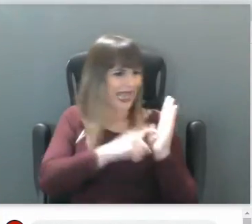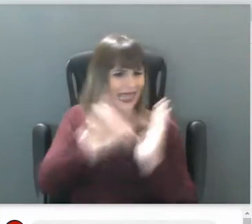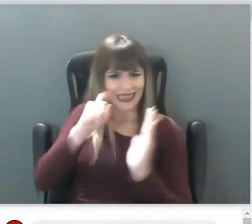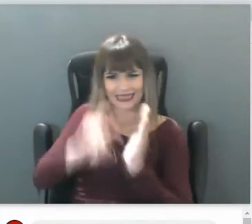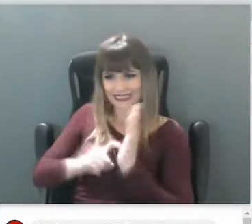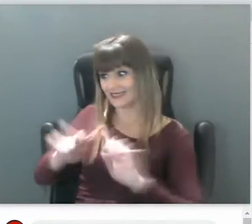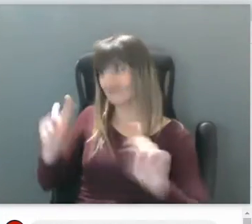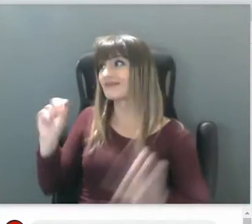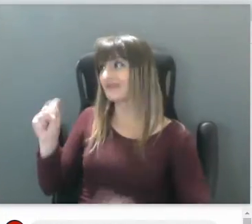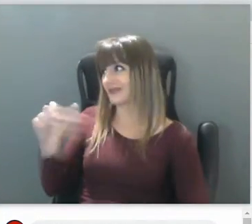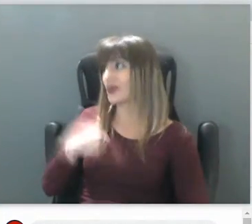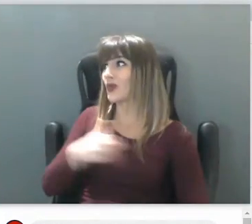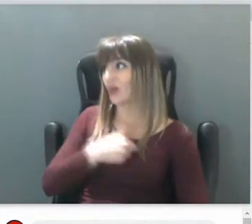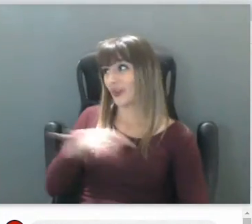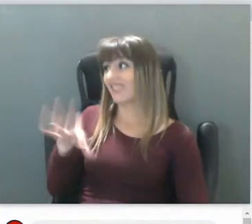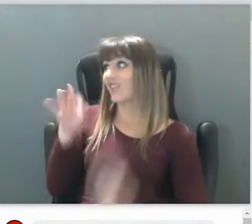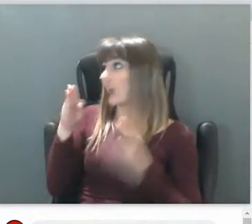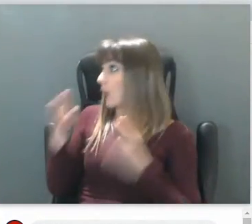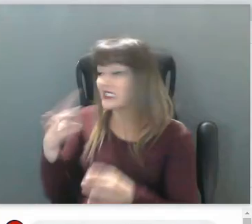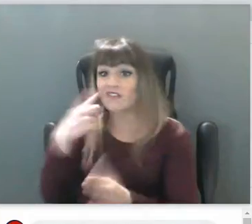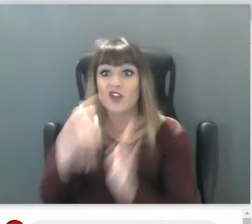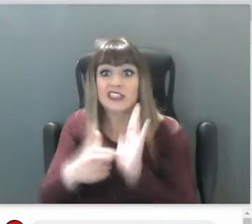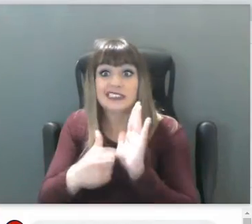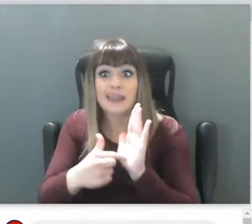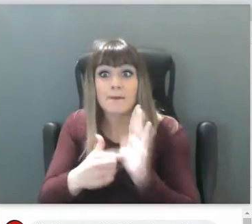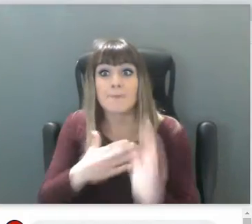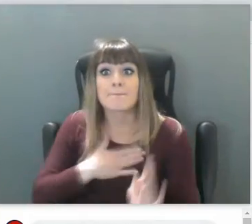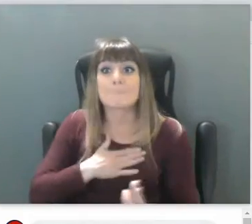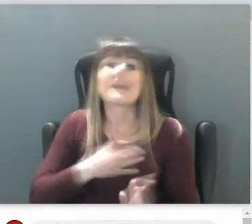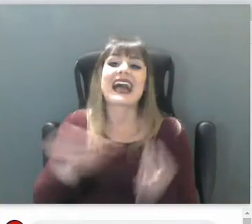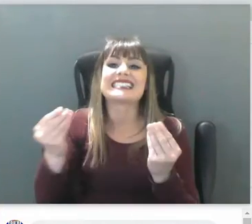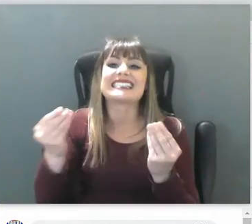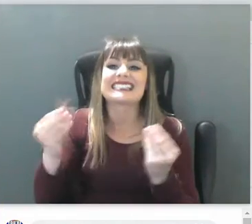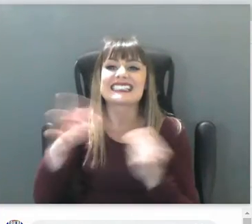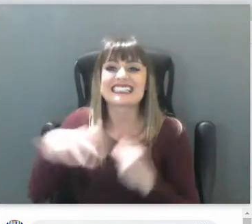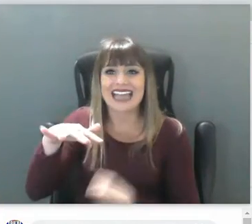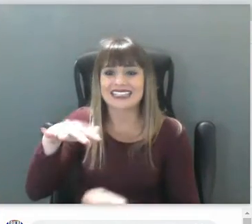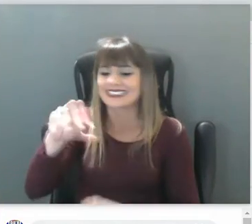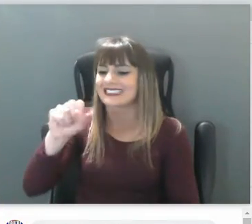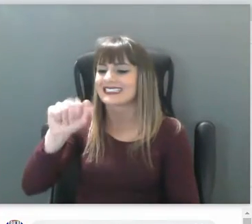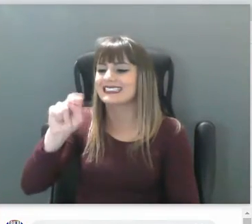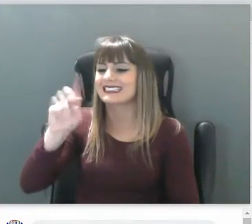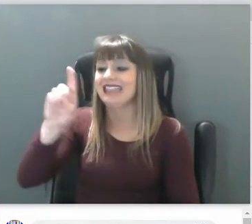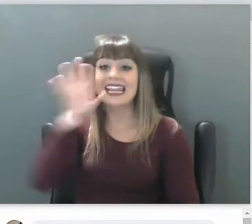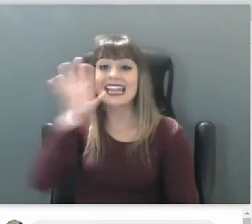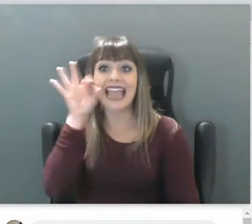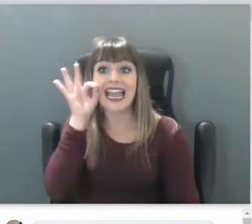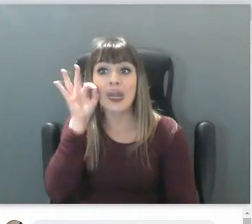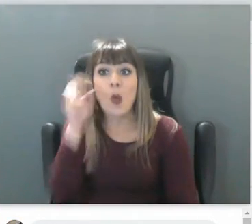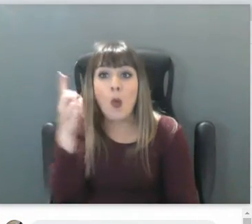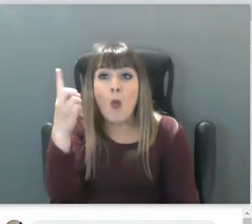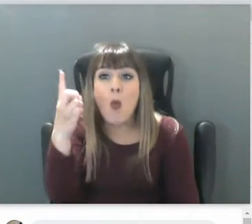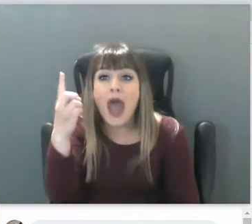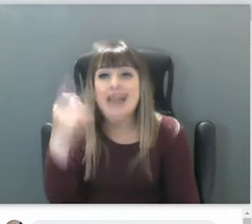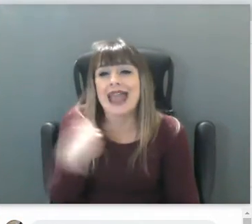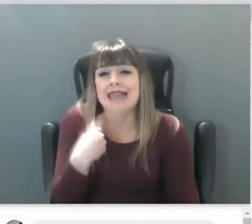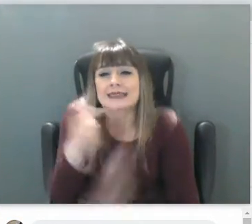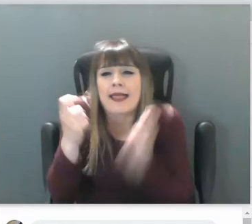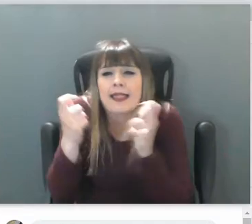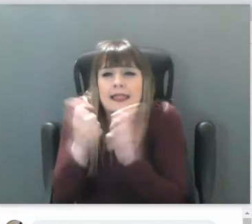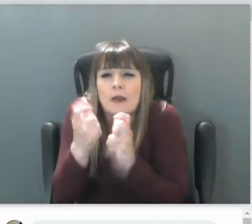do. subtle. It could be like a little, like on my sand cats, one of them has like a little beauty mark It's right here, and amazing. that's the only way I can Oh, tell it's them amazing how you apart. guys can tell them